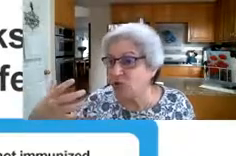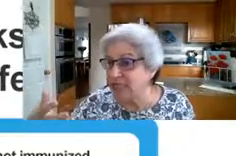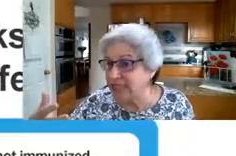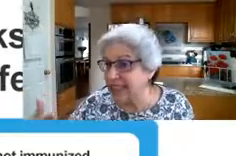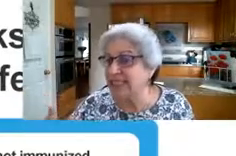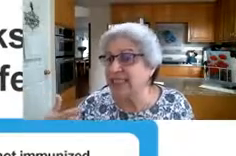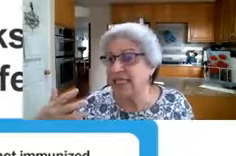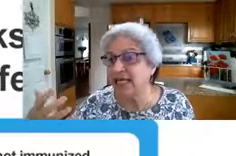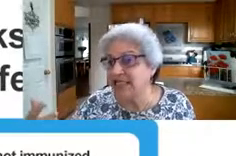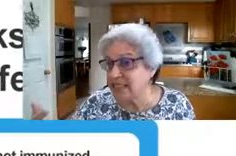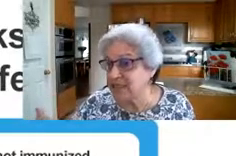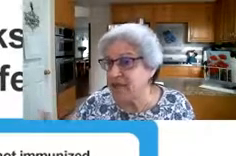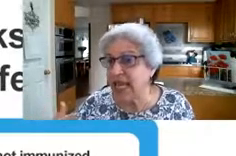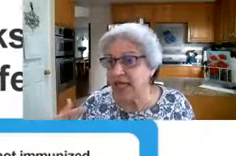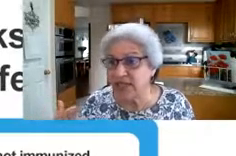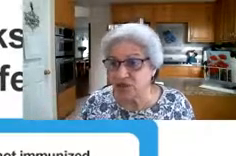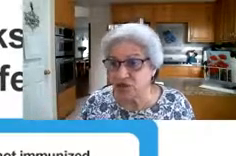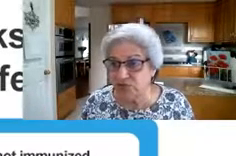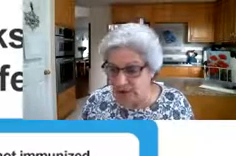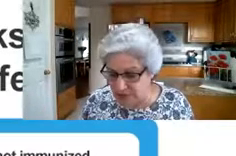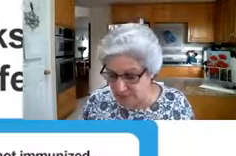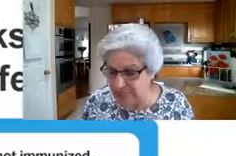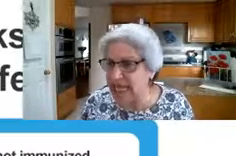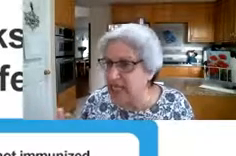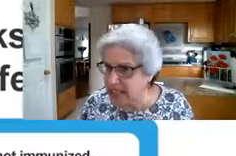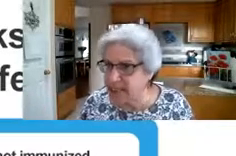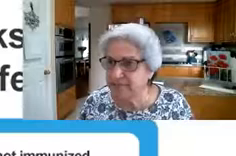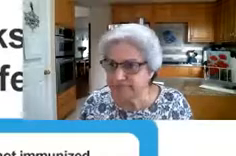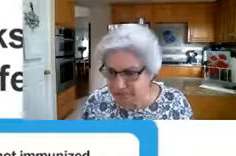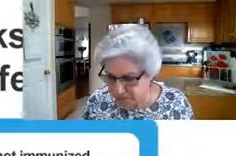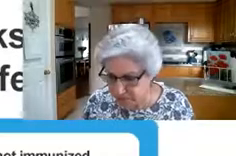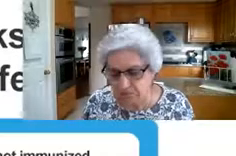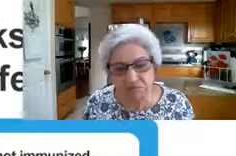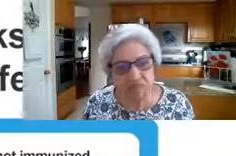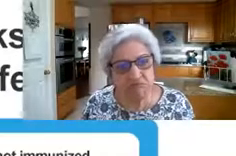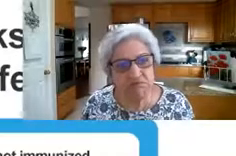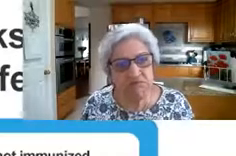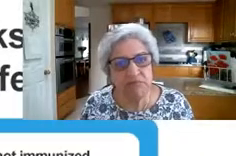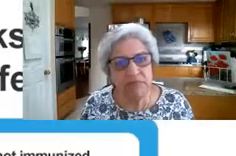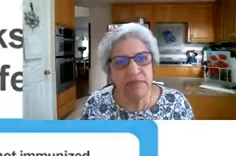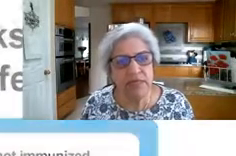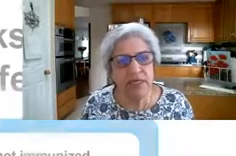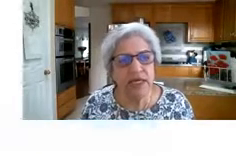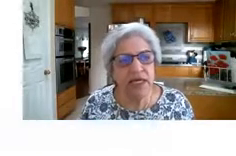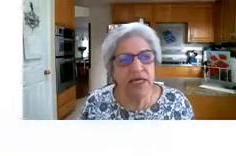epidemic unfold in Italy and in Spain and so forth, in England.